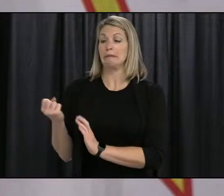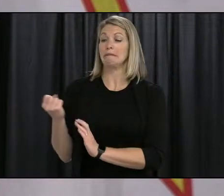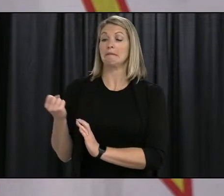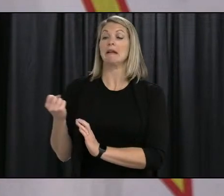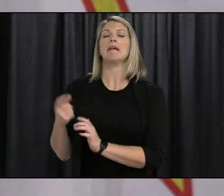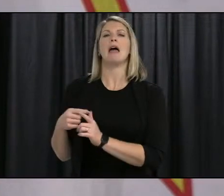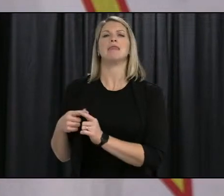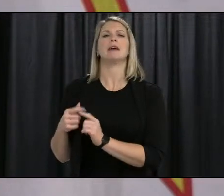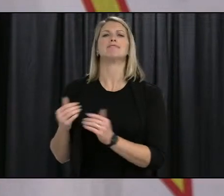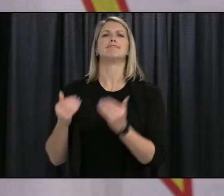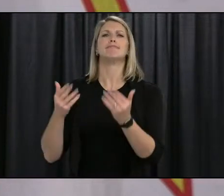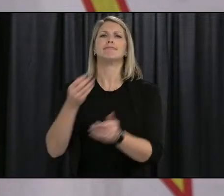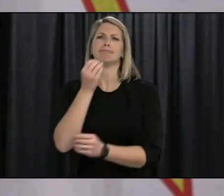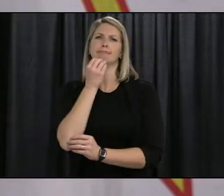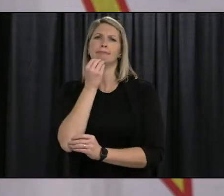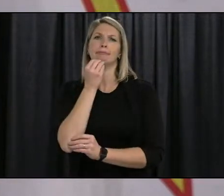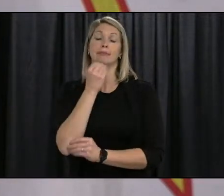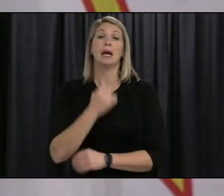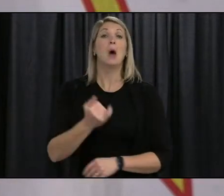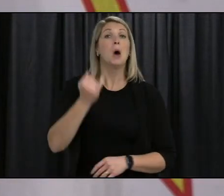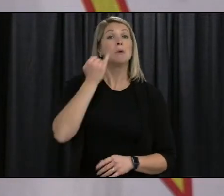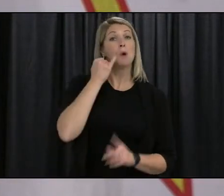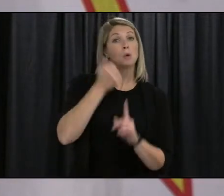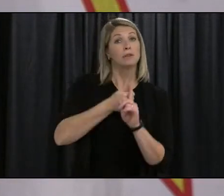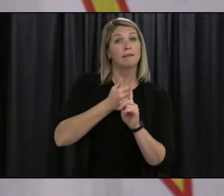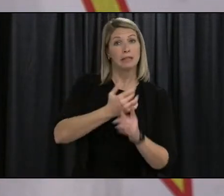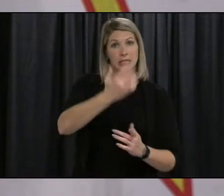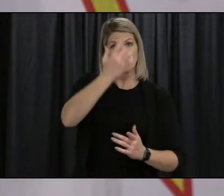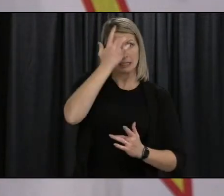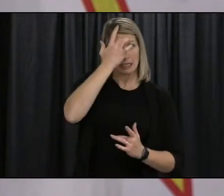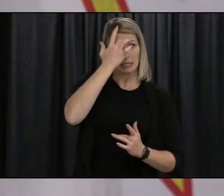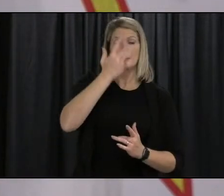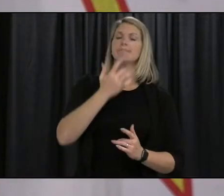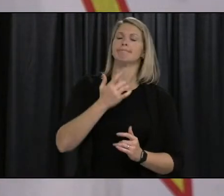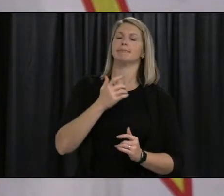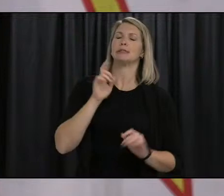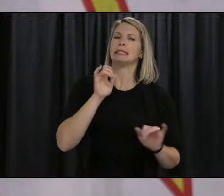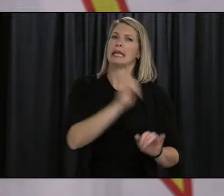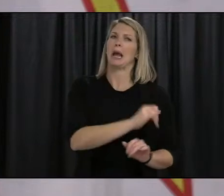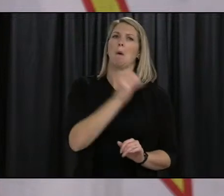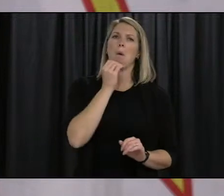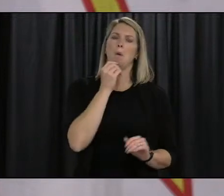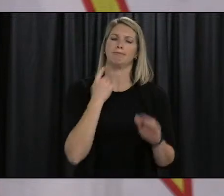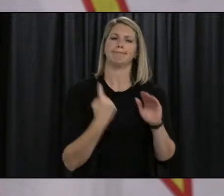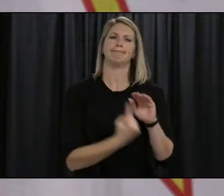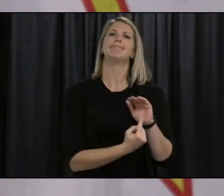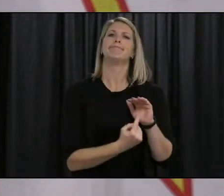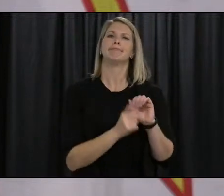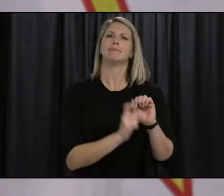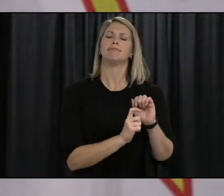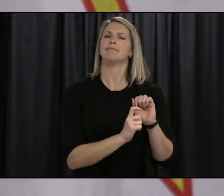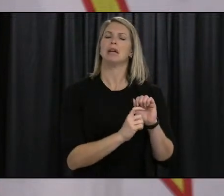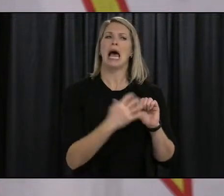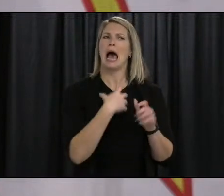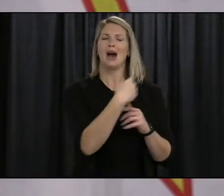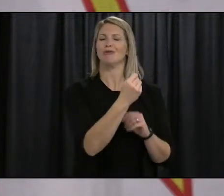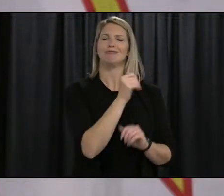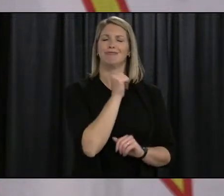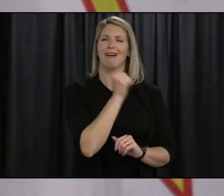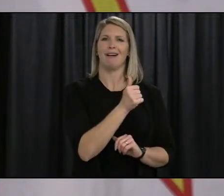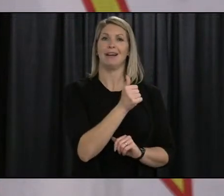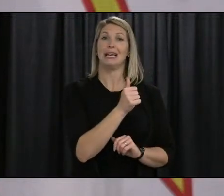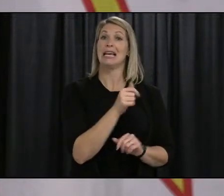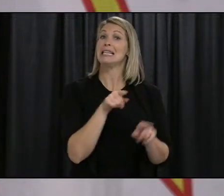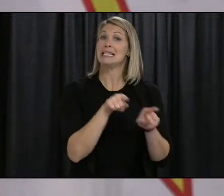ill or self-isolating for any reason, you must refrain from trick-or-treating activities. Children should stay at home if they are